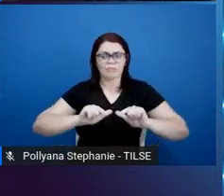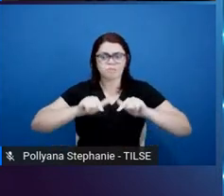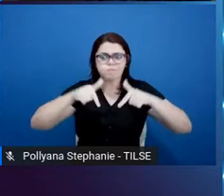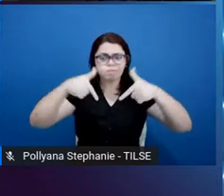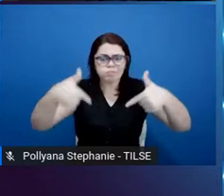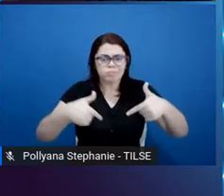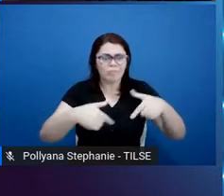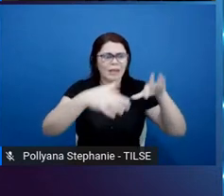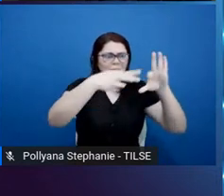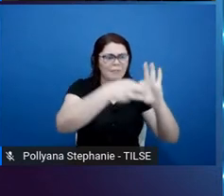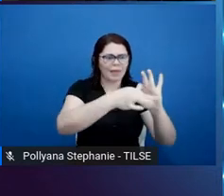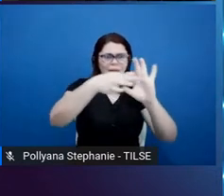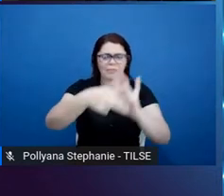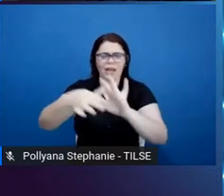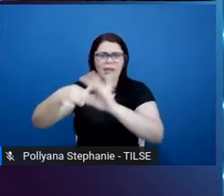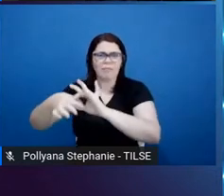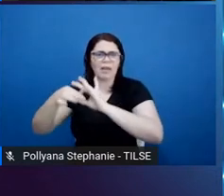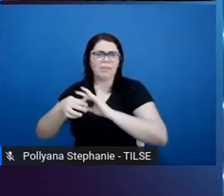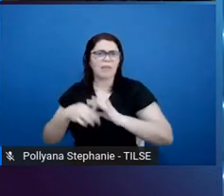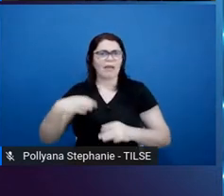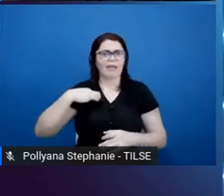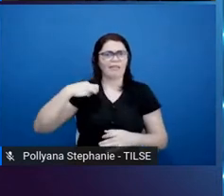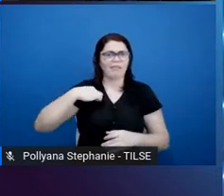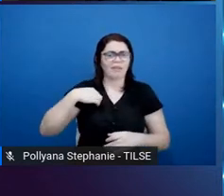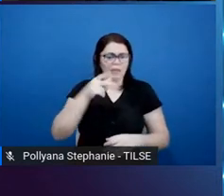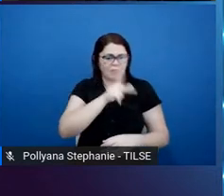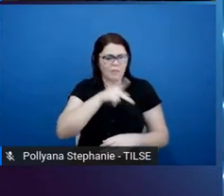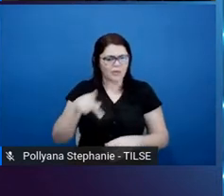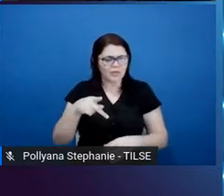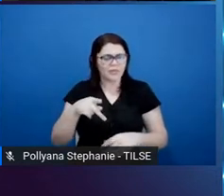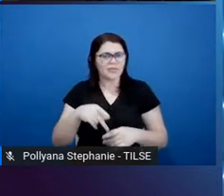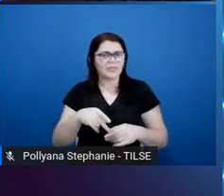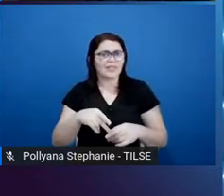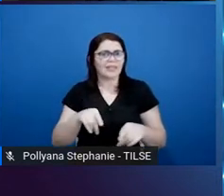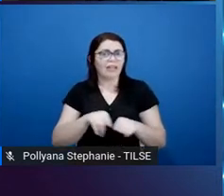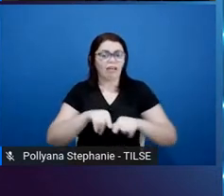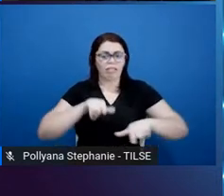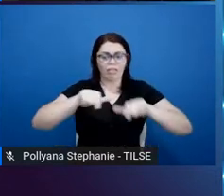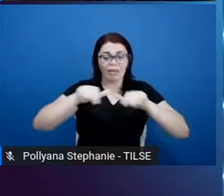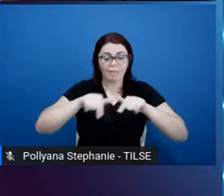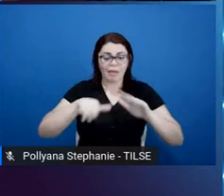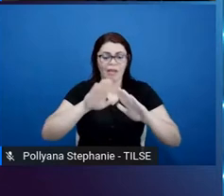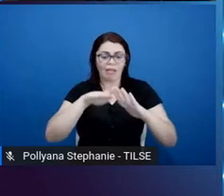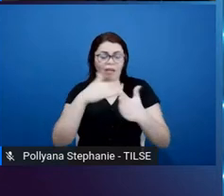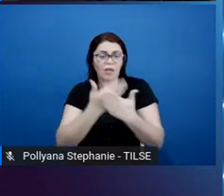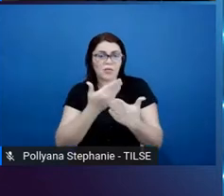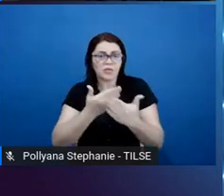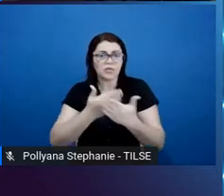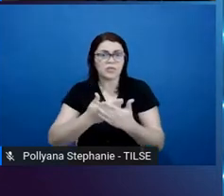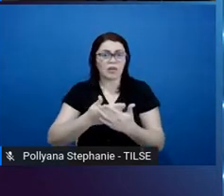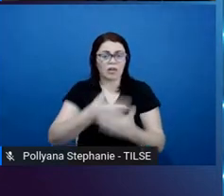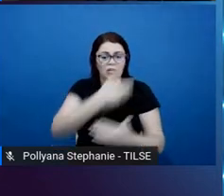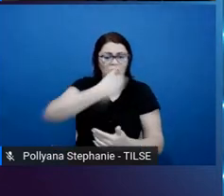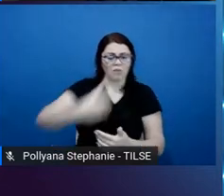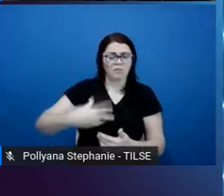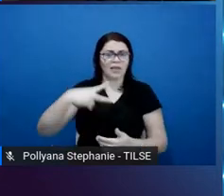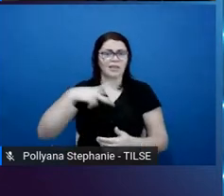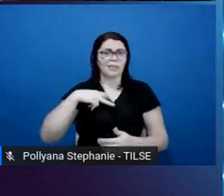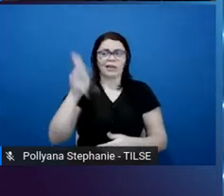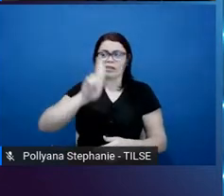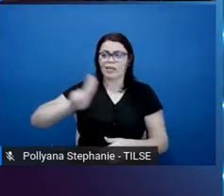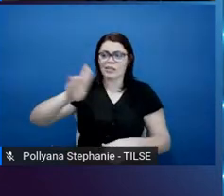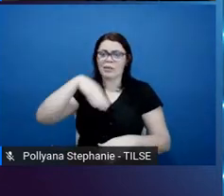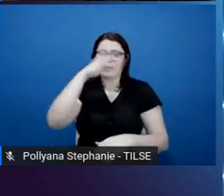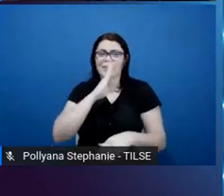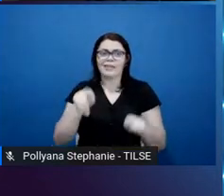volunteers, teachers, professors who work in public and private schools and universities in Brazil and around the